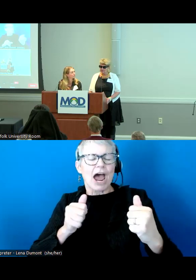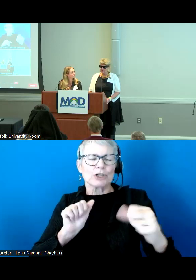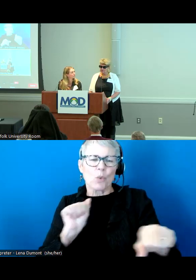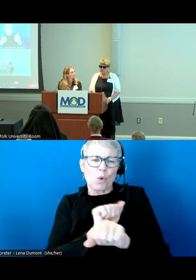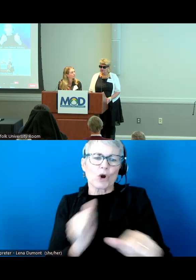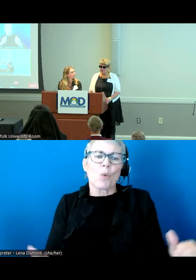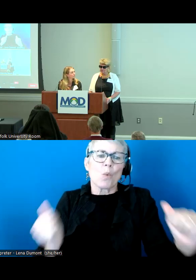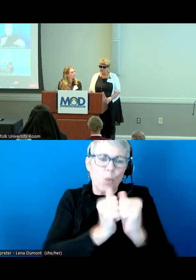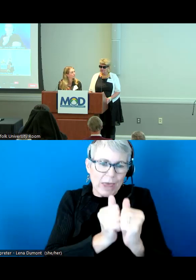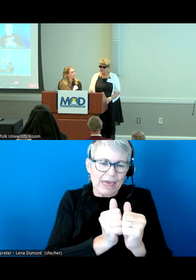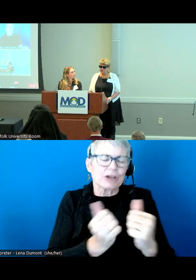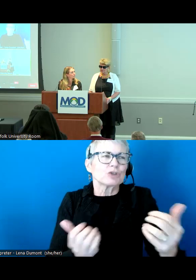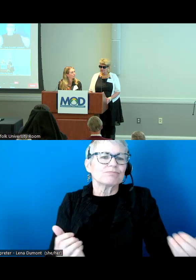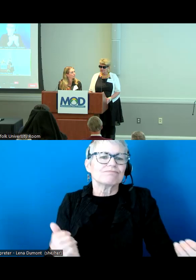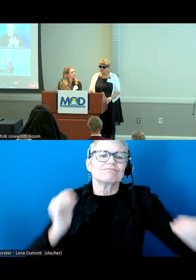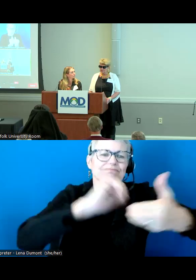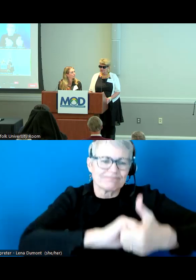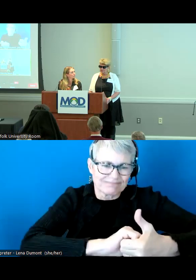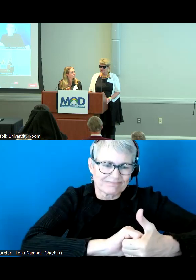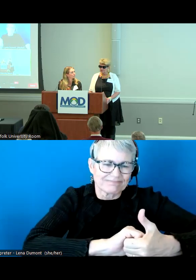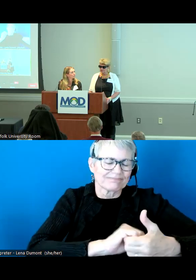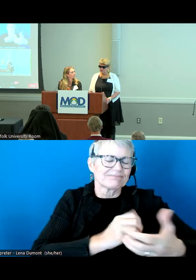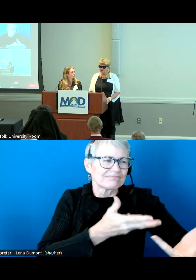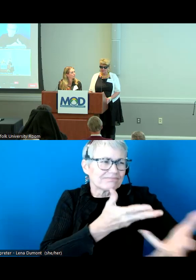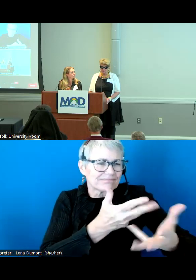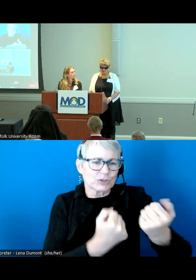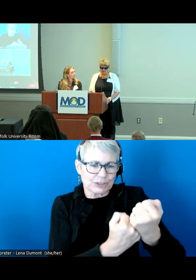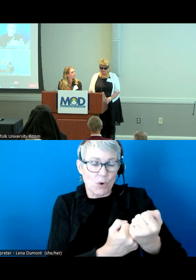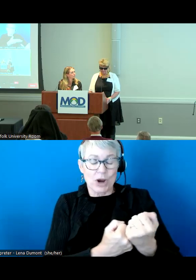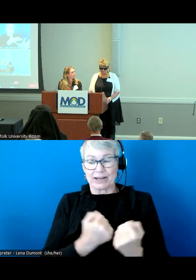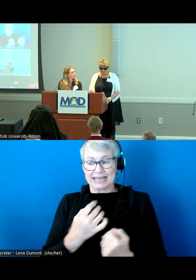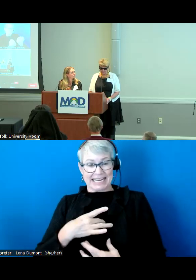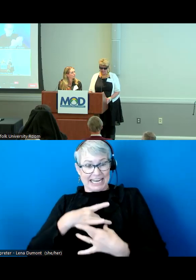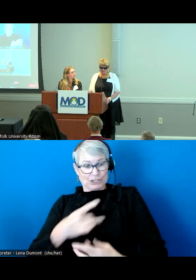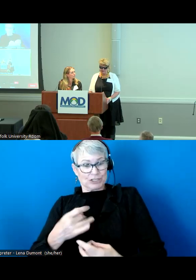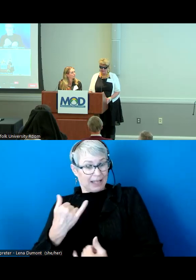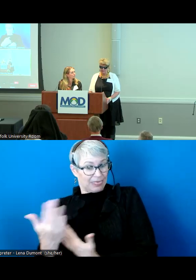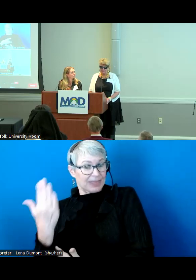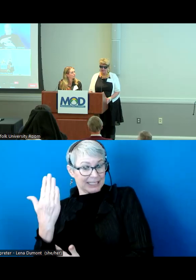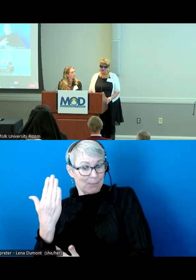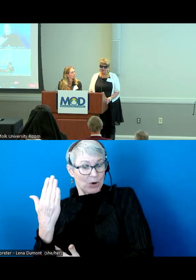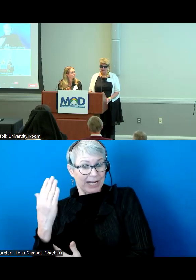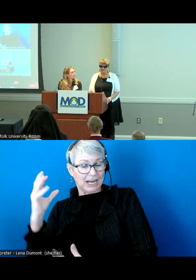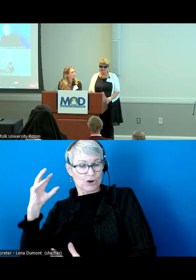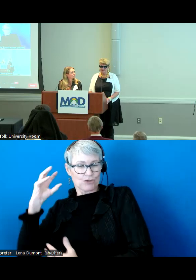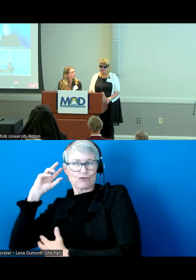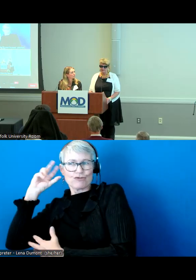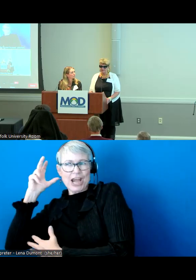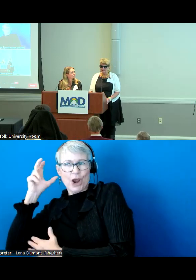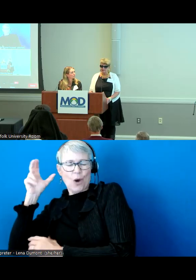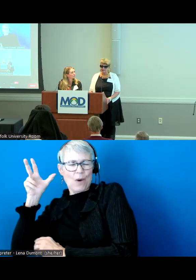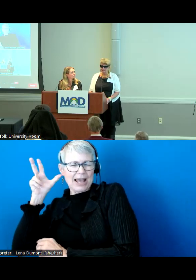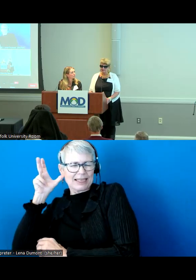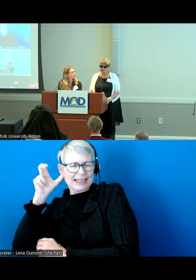one other thing I wanted to mention, which is fairly new, and I heard it on the radio this morning, and I was really glad about this. Yesterday,